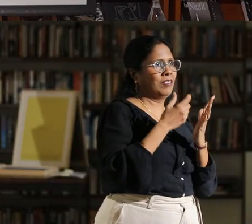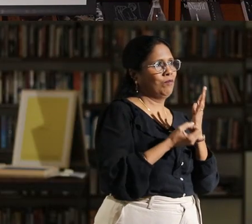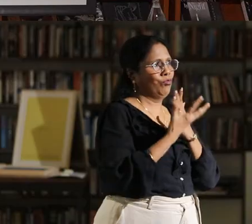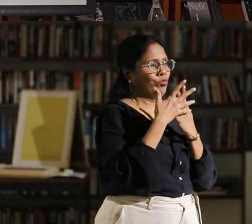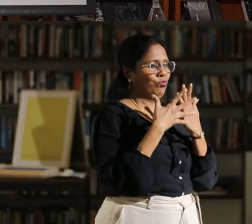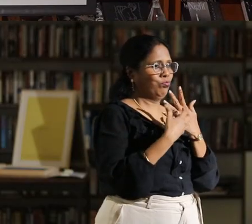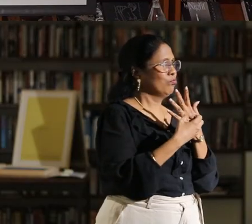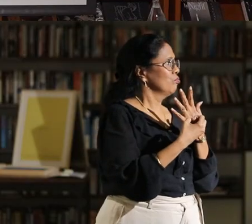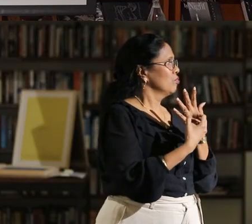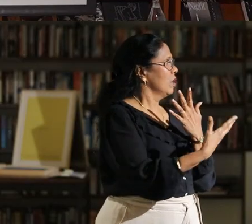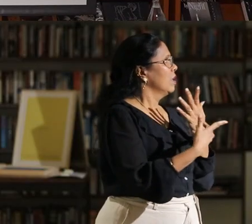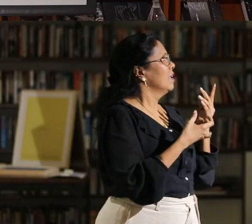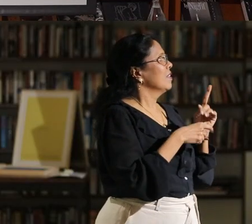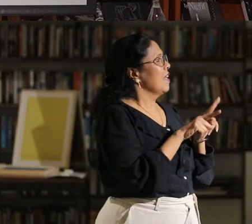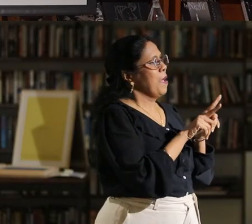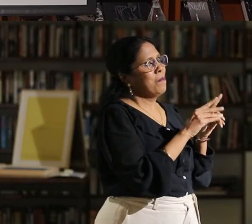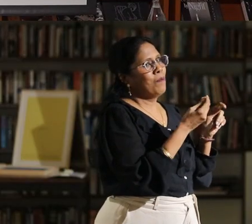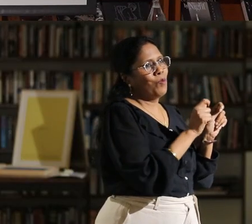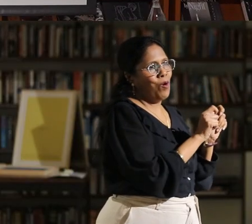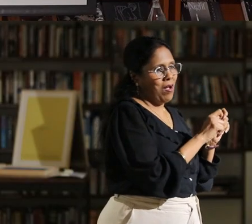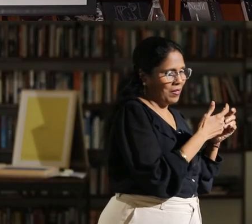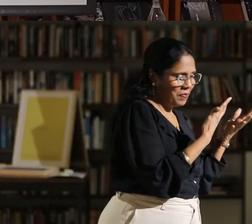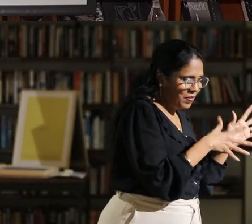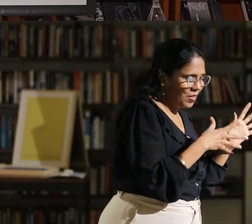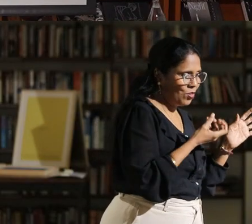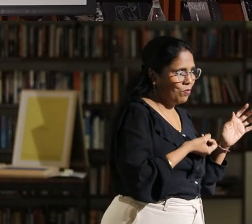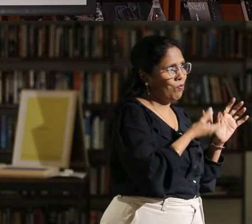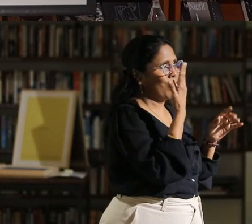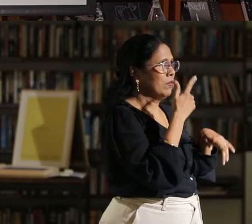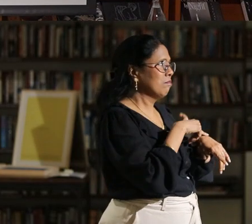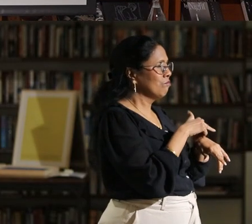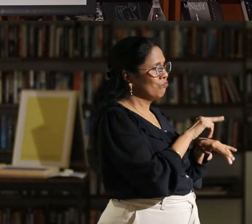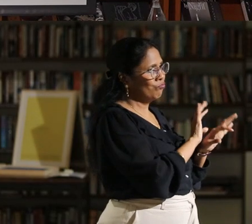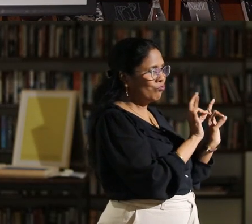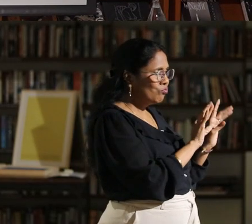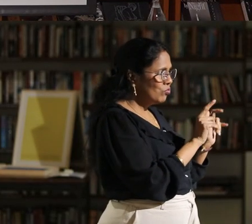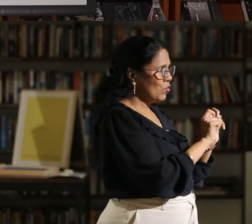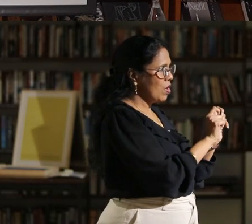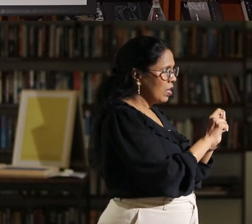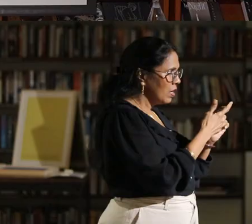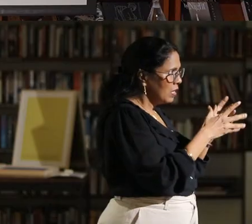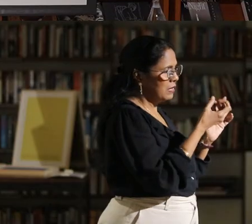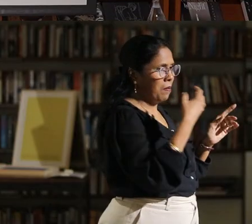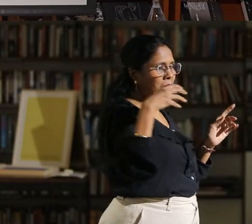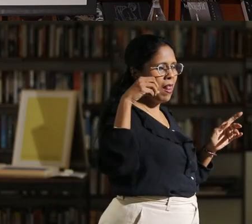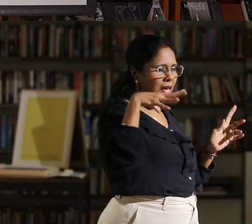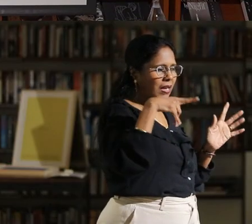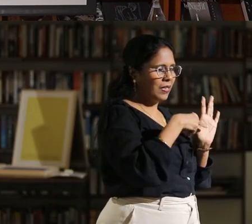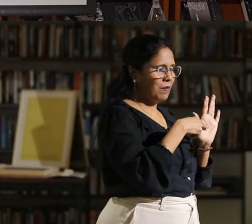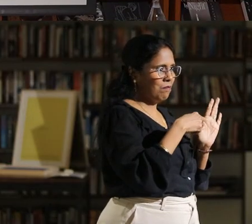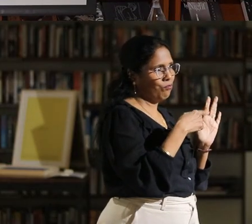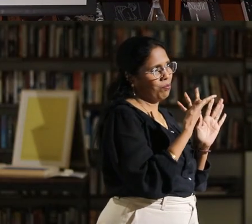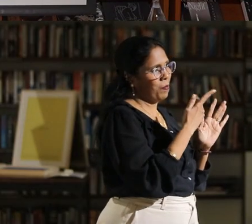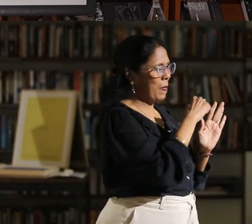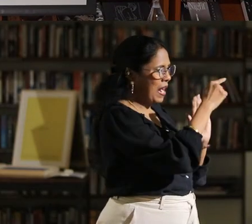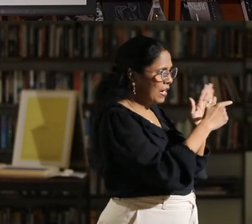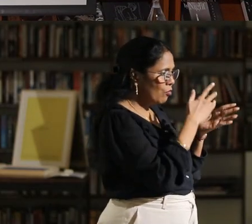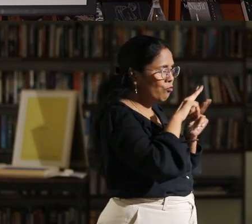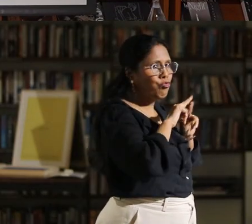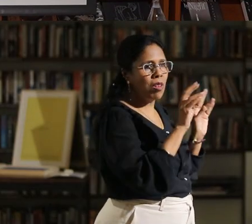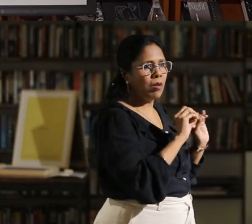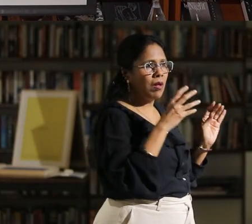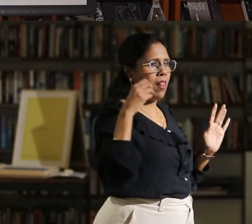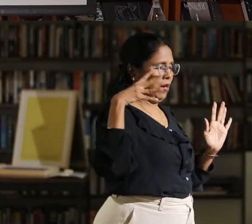that in the morning for hours, spend the rest of the day taking, lighting up whatever the part of the story they want to tell. Evening, we see it. So it's